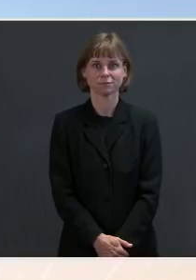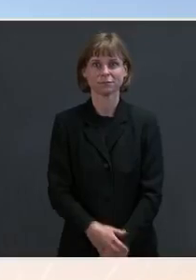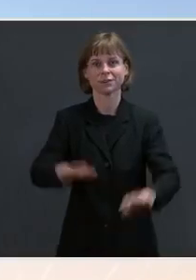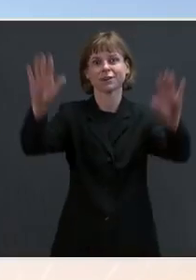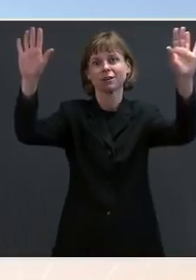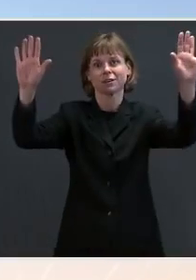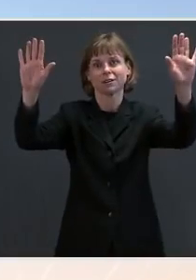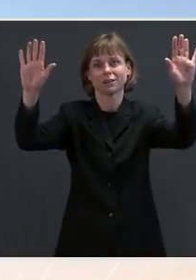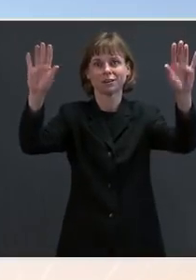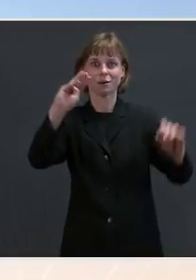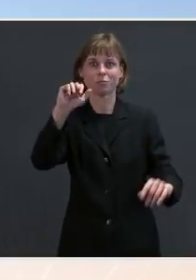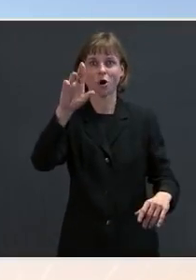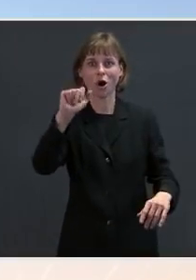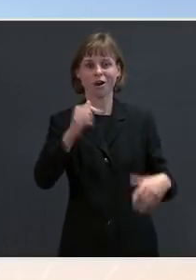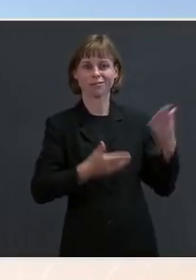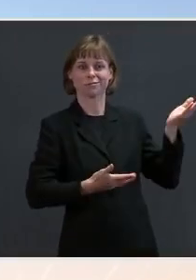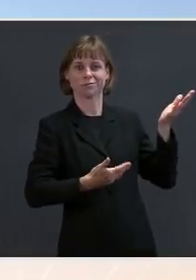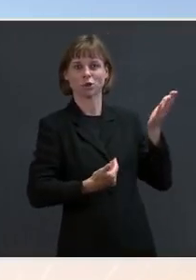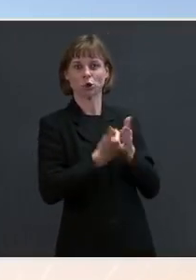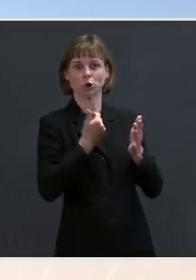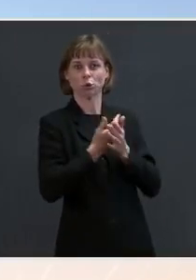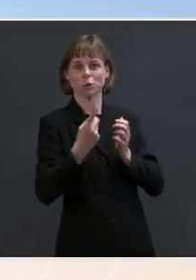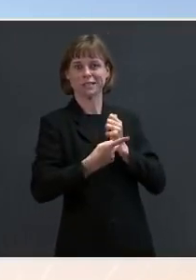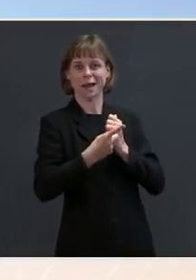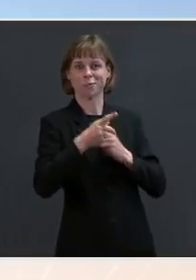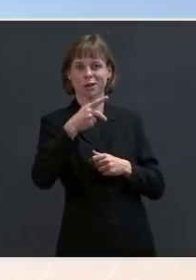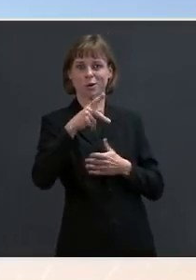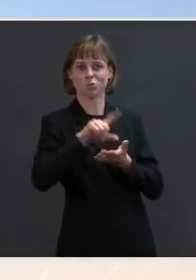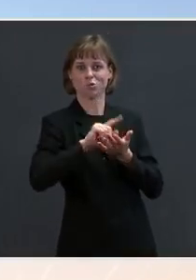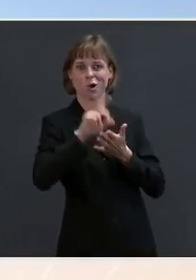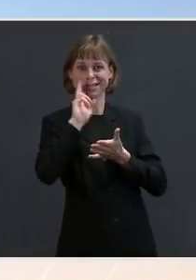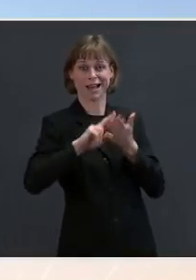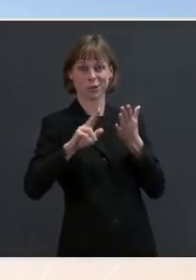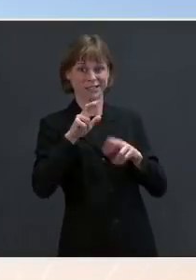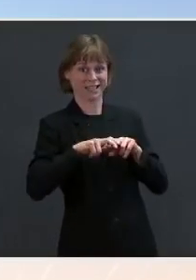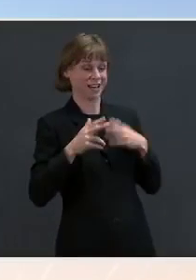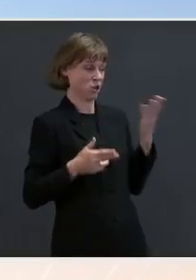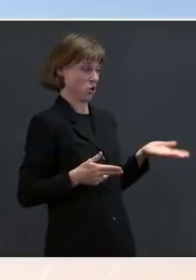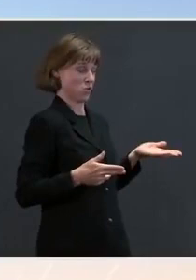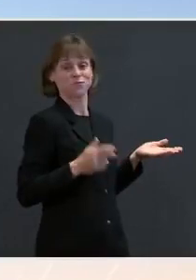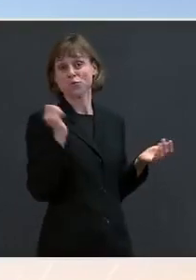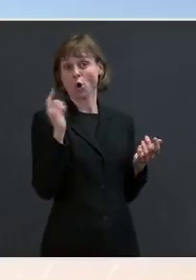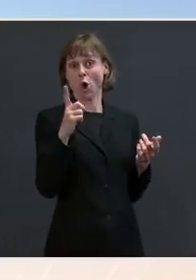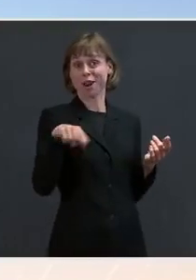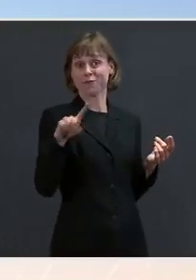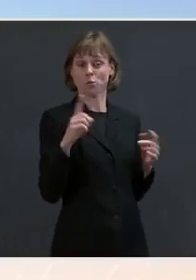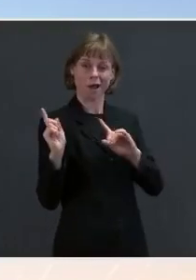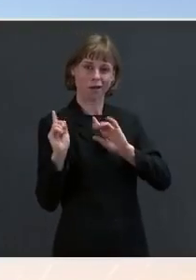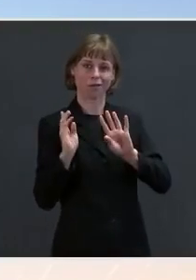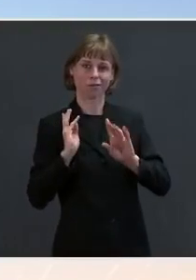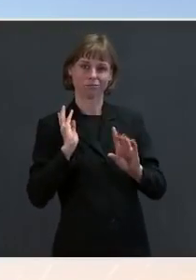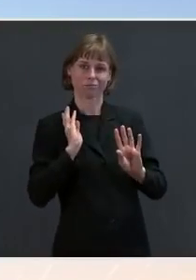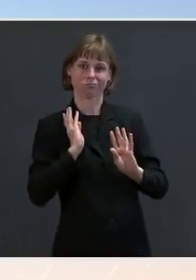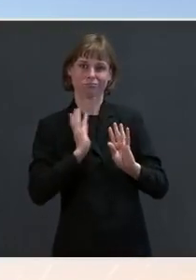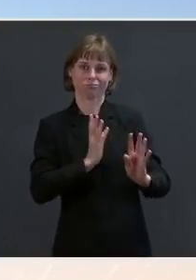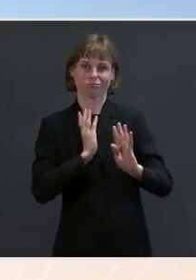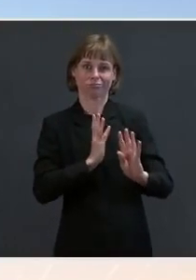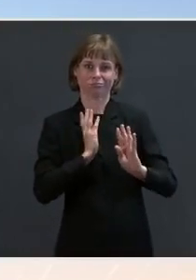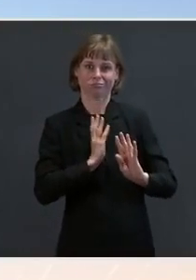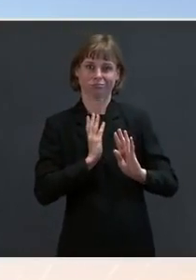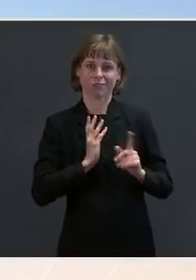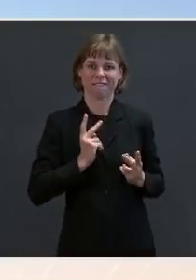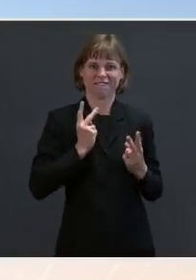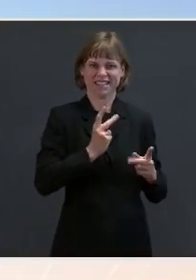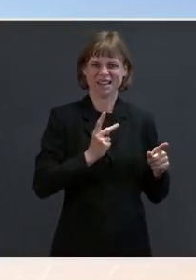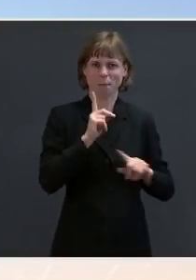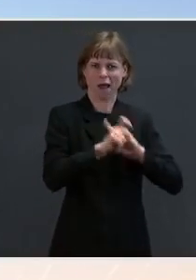Mara is our new deputy press secretary, and he's sitting in here, and you are all welcome to come visit him, ask him all the hard questions, but